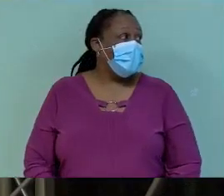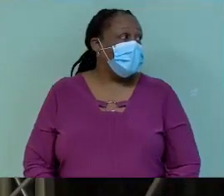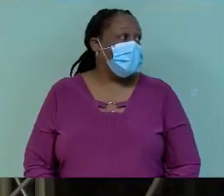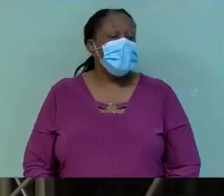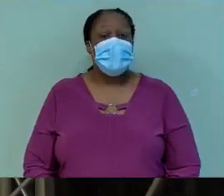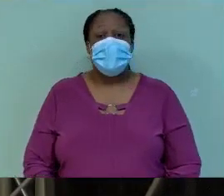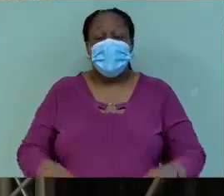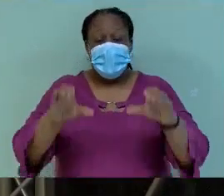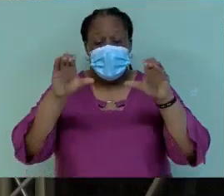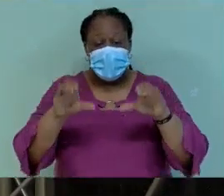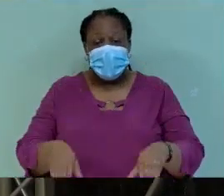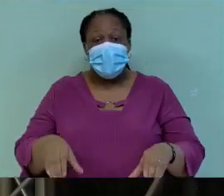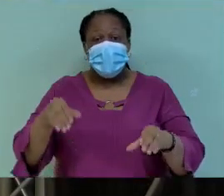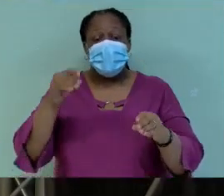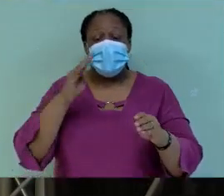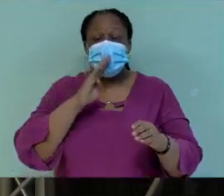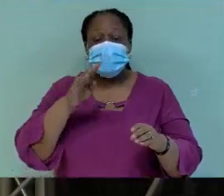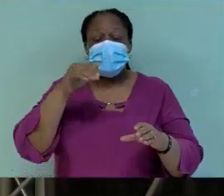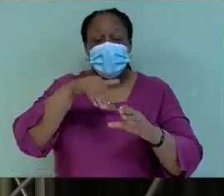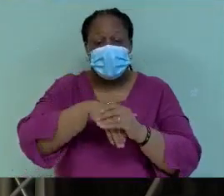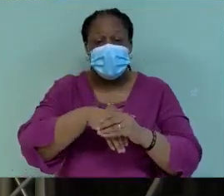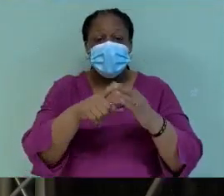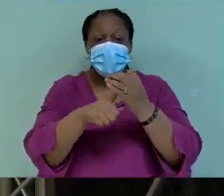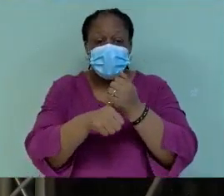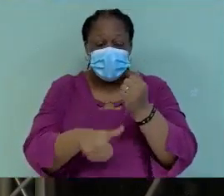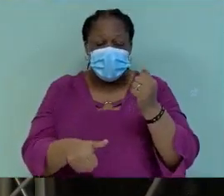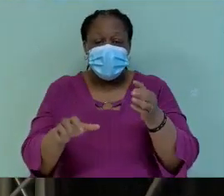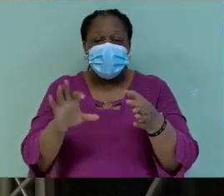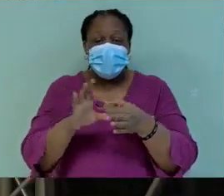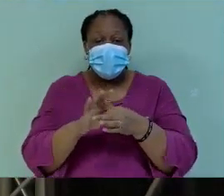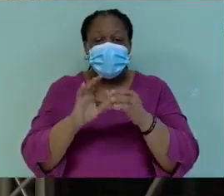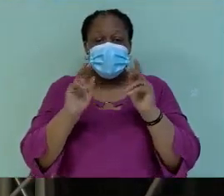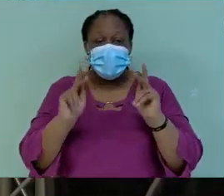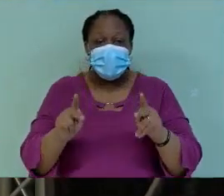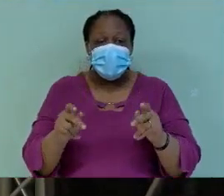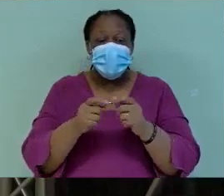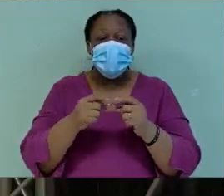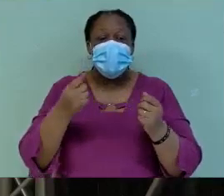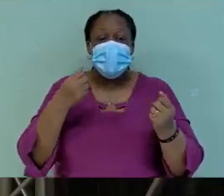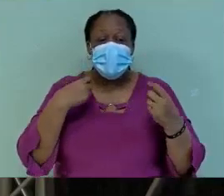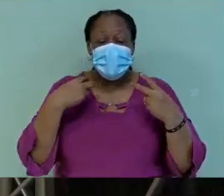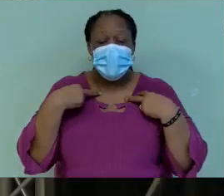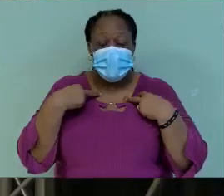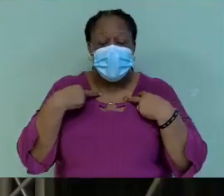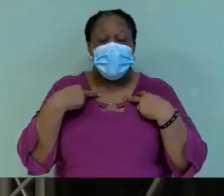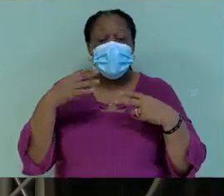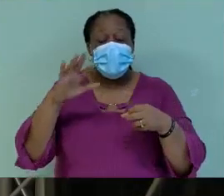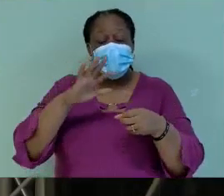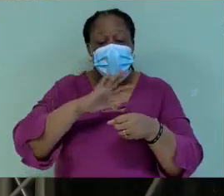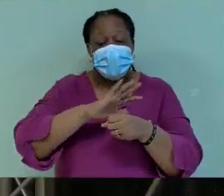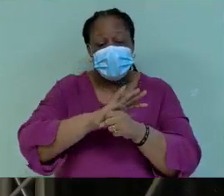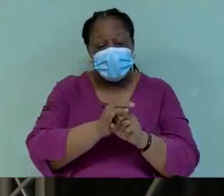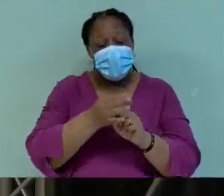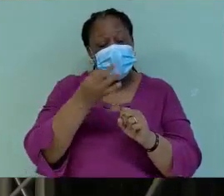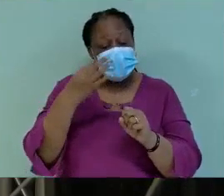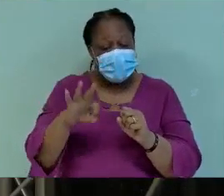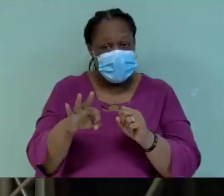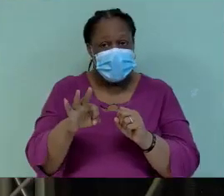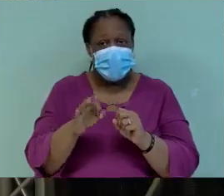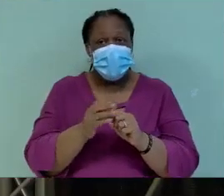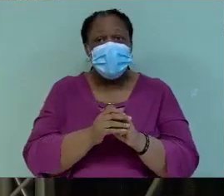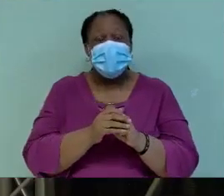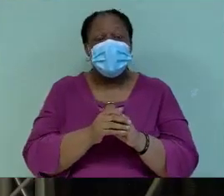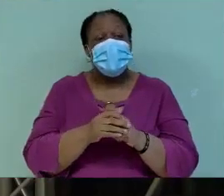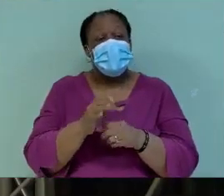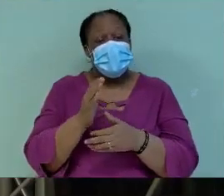the feces of some persons who are infected with the coronavirus. As a matter of fact, up to 55% of persons can have the virus